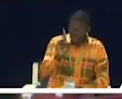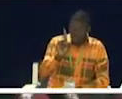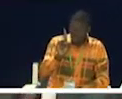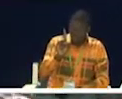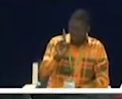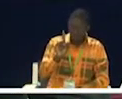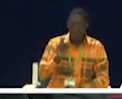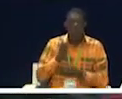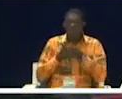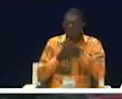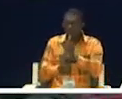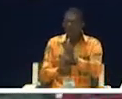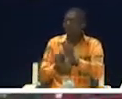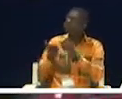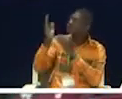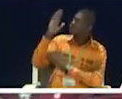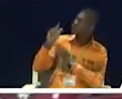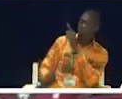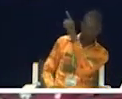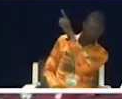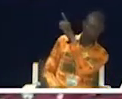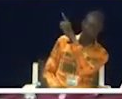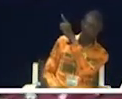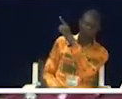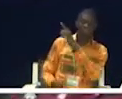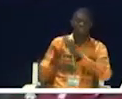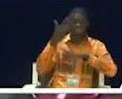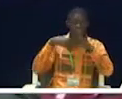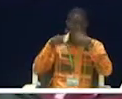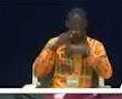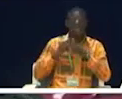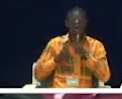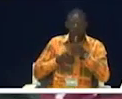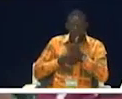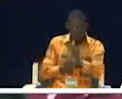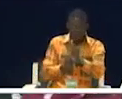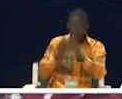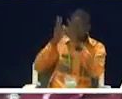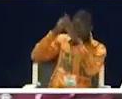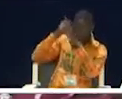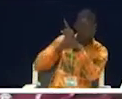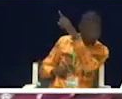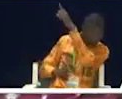Number one, follow him. Point to your neighbor, say, neighbor, follow him.